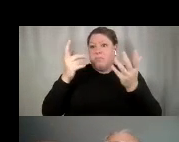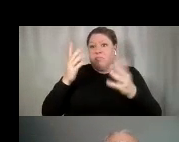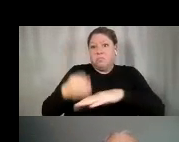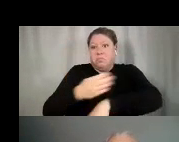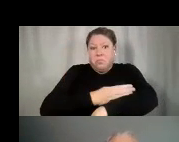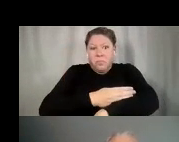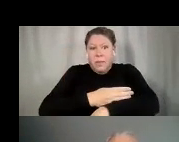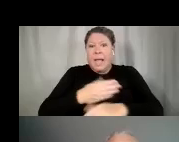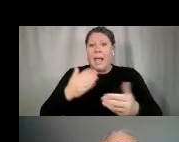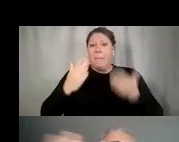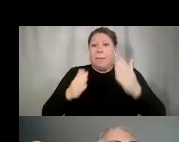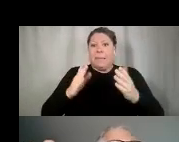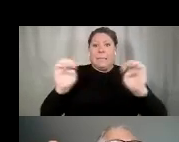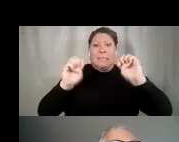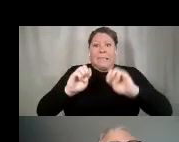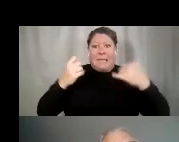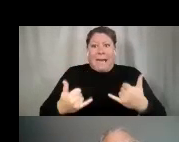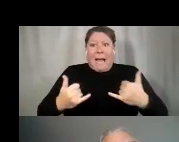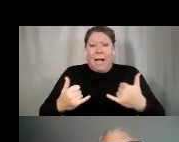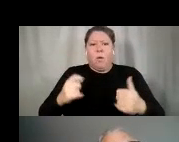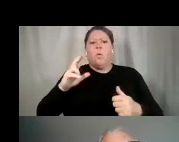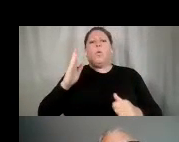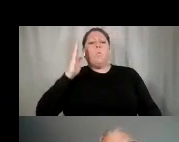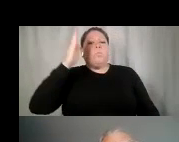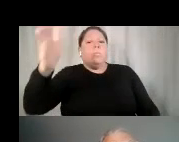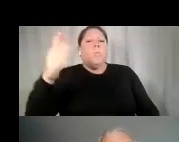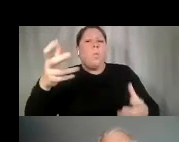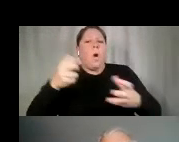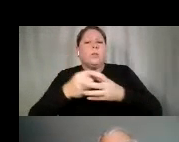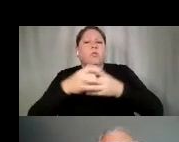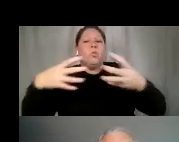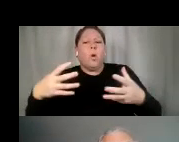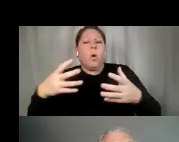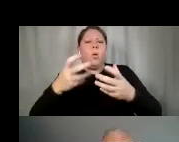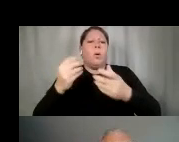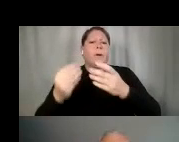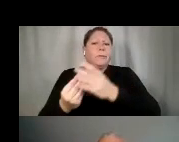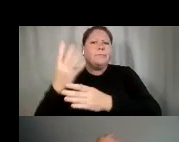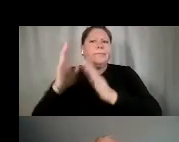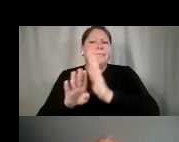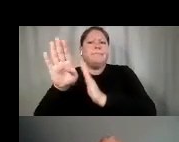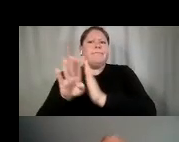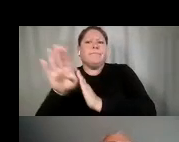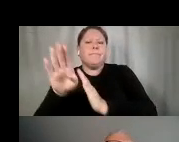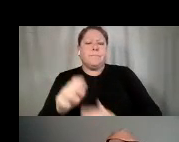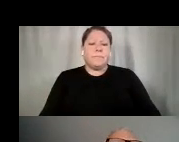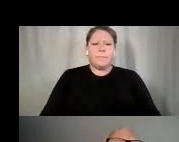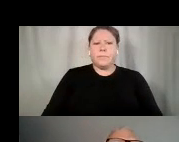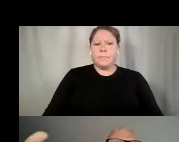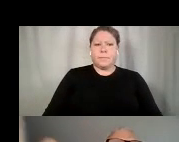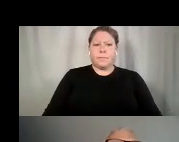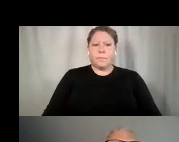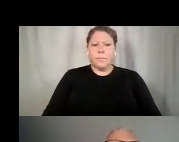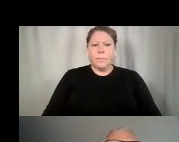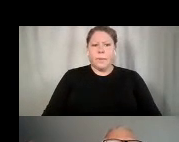thing, or it might be a growth thing like continuous improvement, creative development, or growth for our team. So now we're going to start